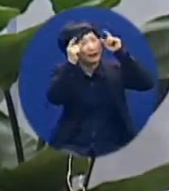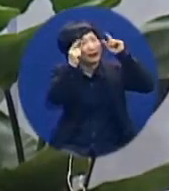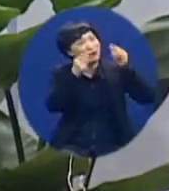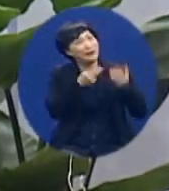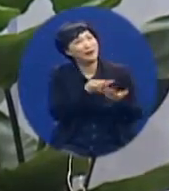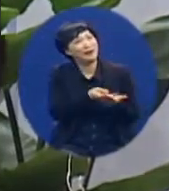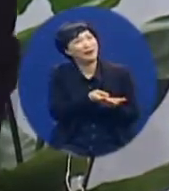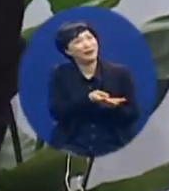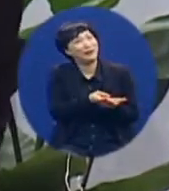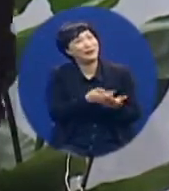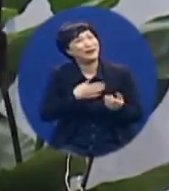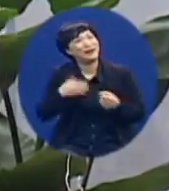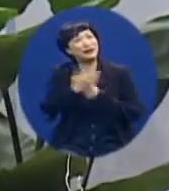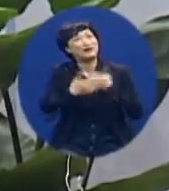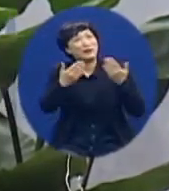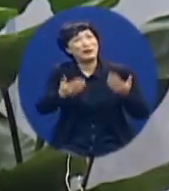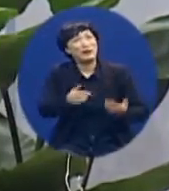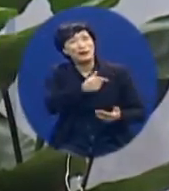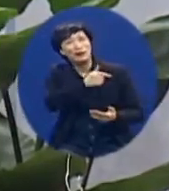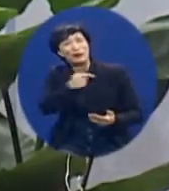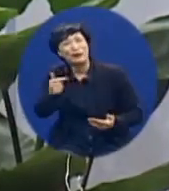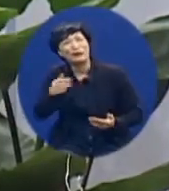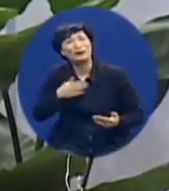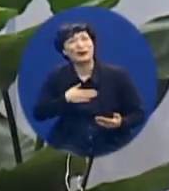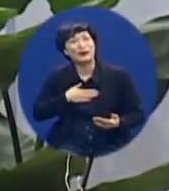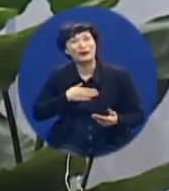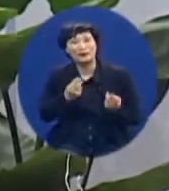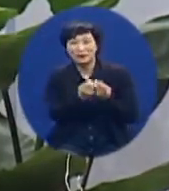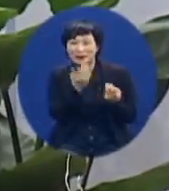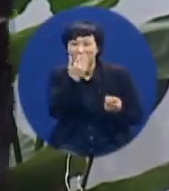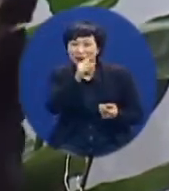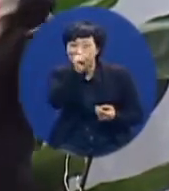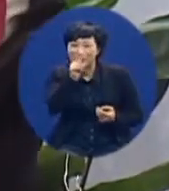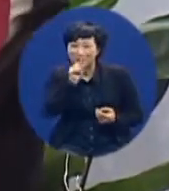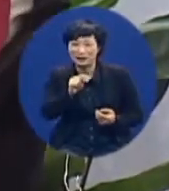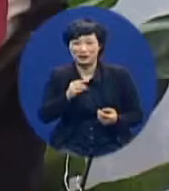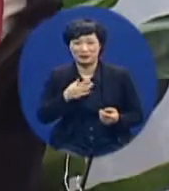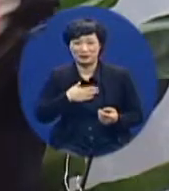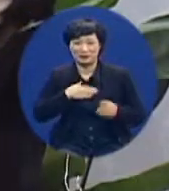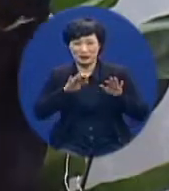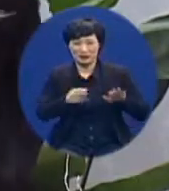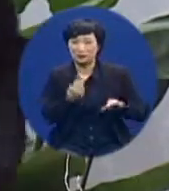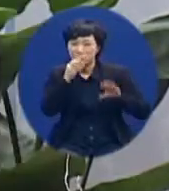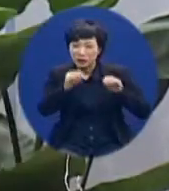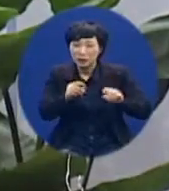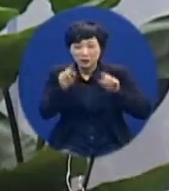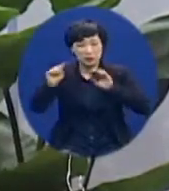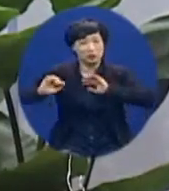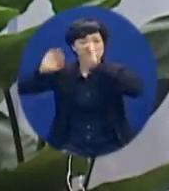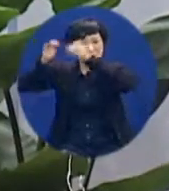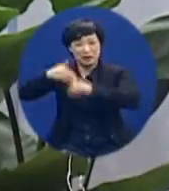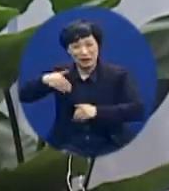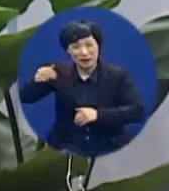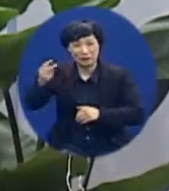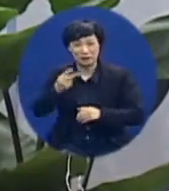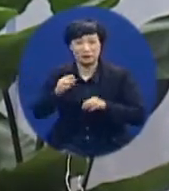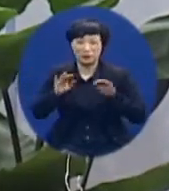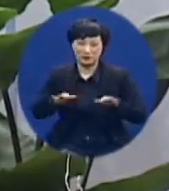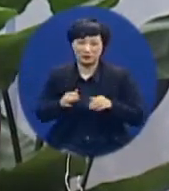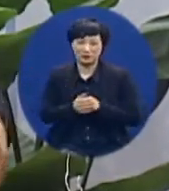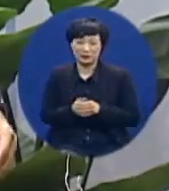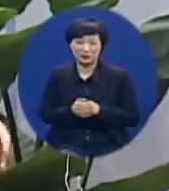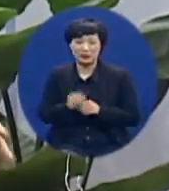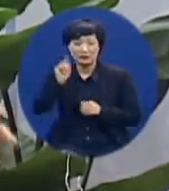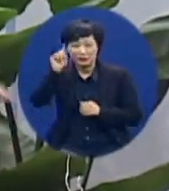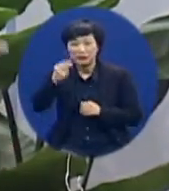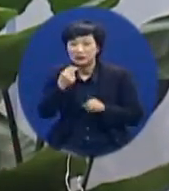How have I received such a blessing? I can go to heaven, though I die today. I live by the grace